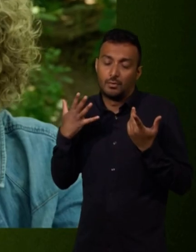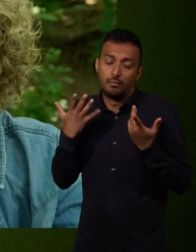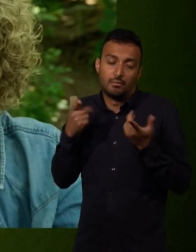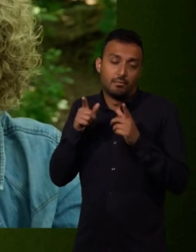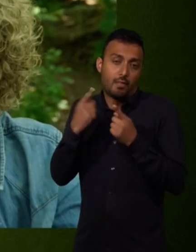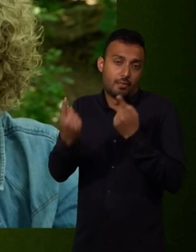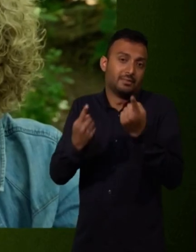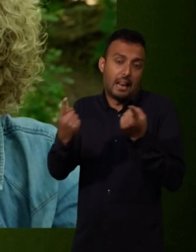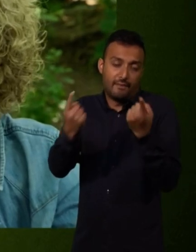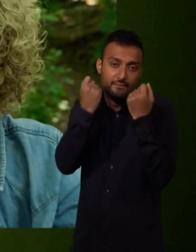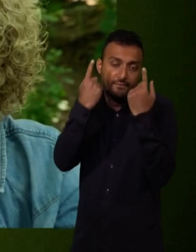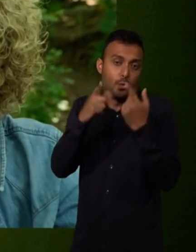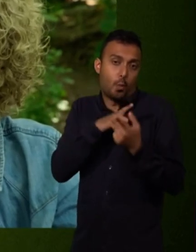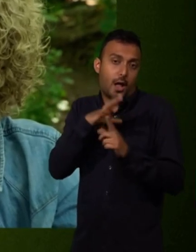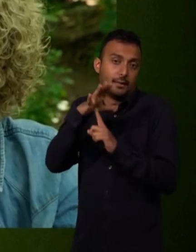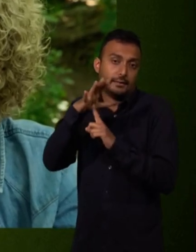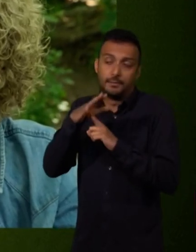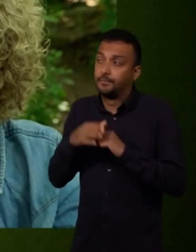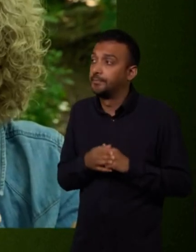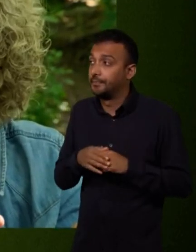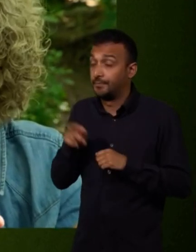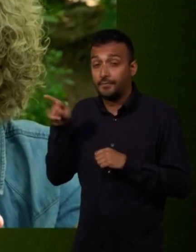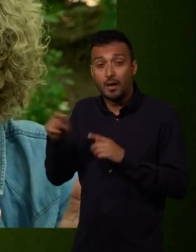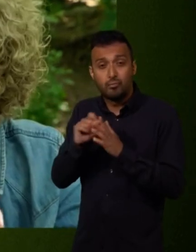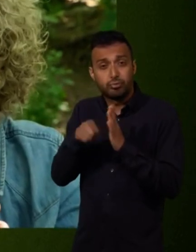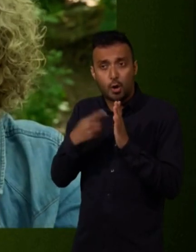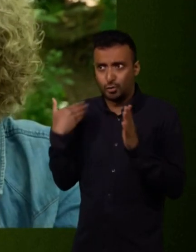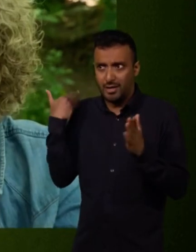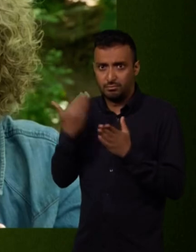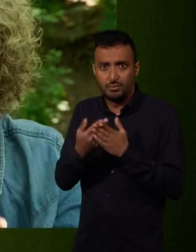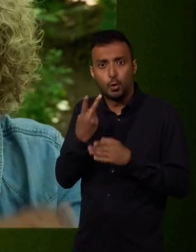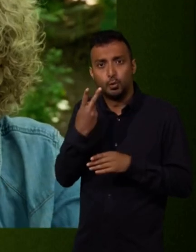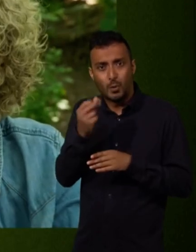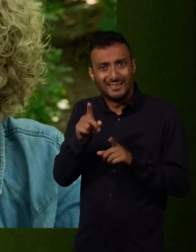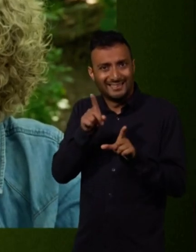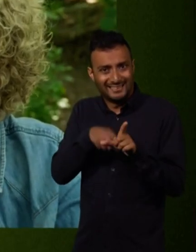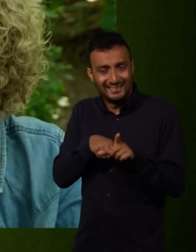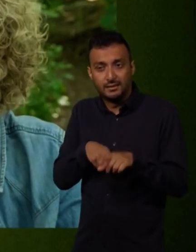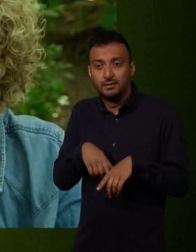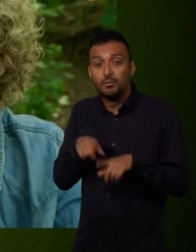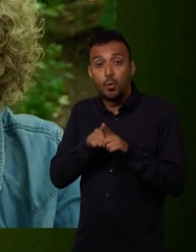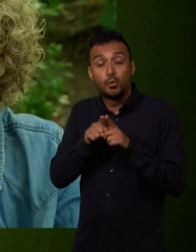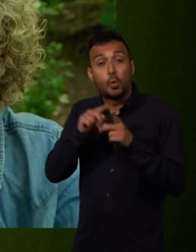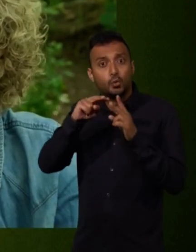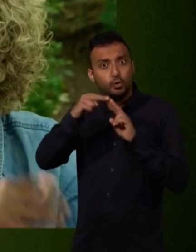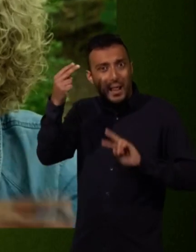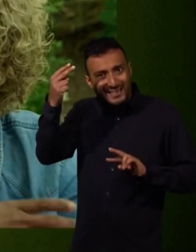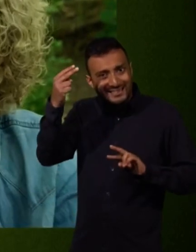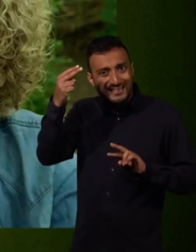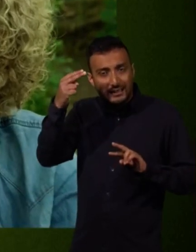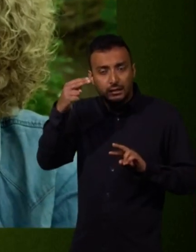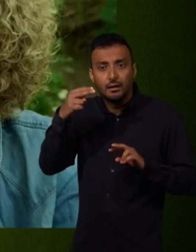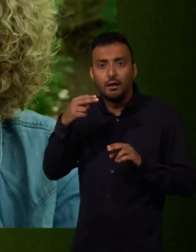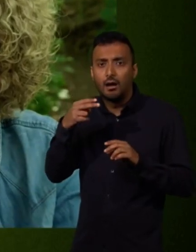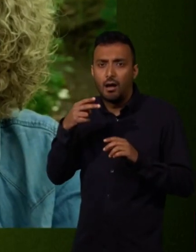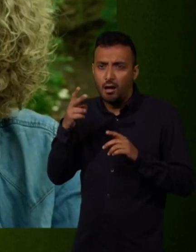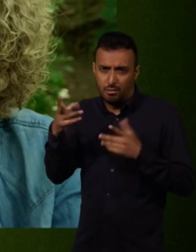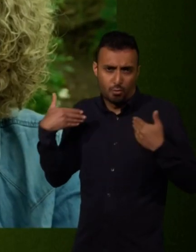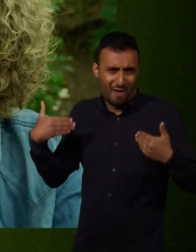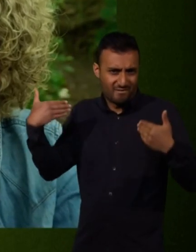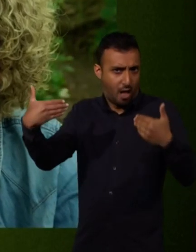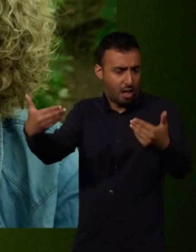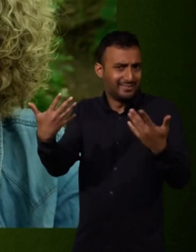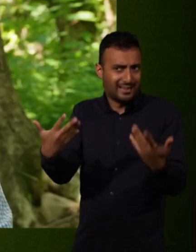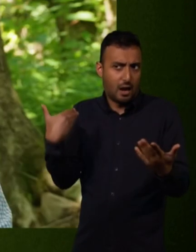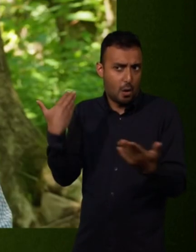This work has spanned 2 decades, 20 years. Obviously, genetic sequencing has also come on massively in that time. How has that affected the conservation